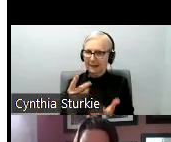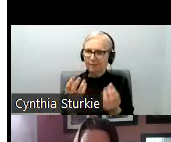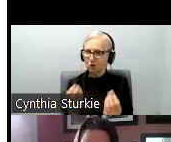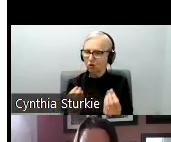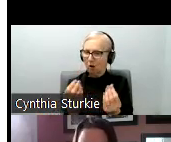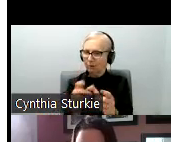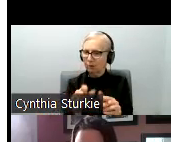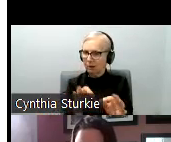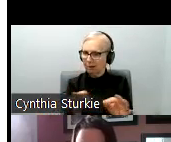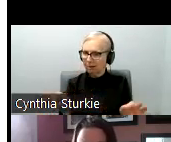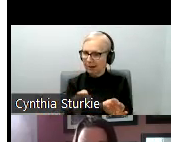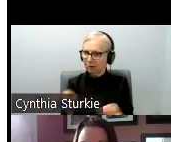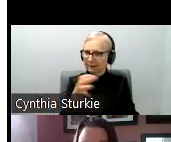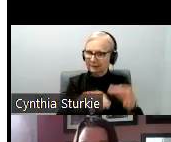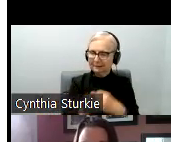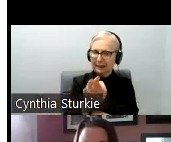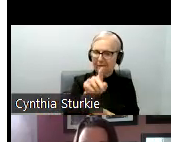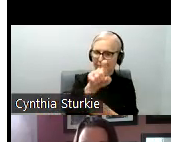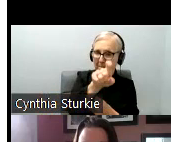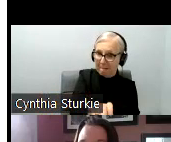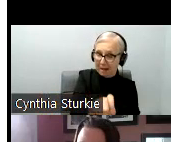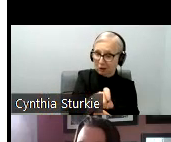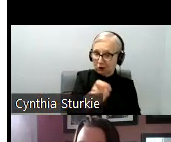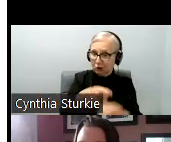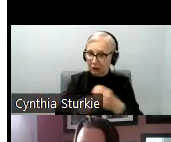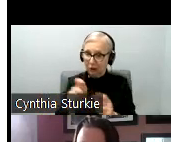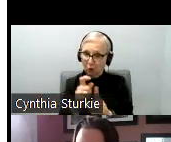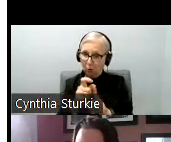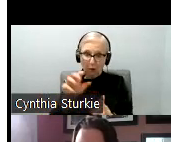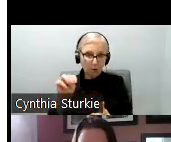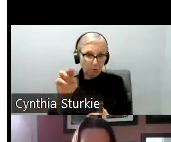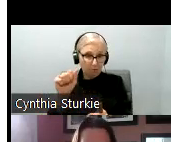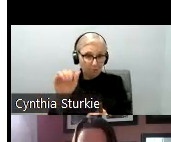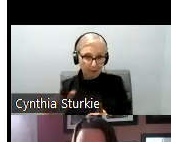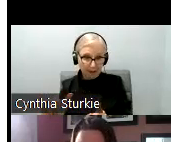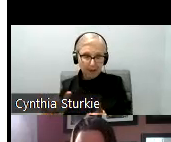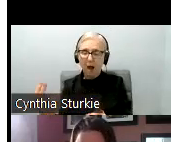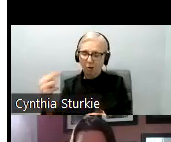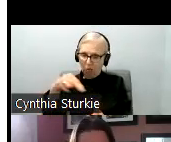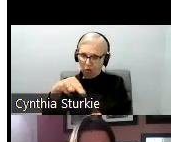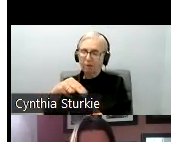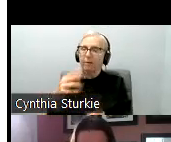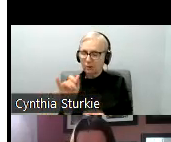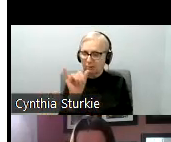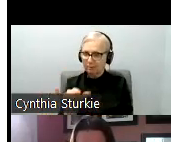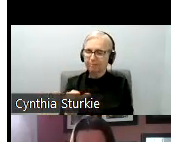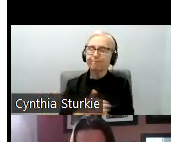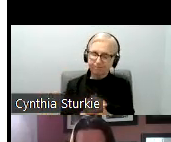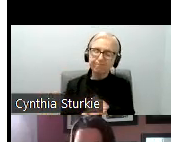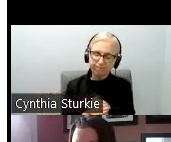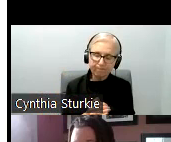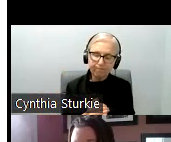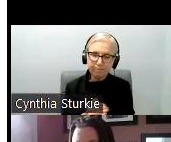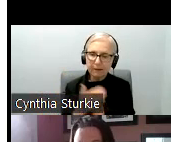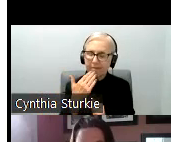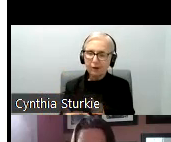of a must versus may was not, I'll go back and look at it from that perspective. So thank you for that. Thank you.